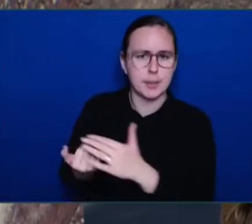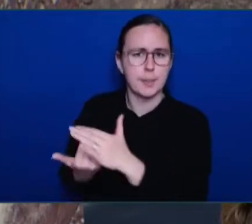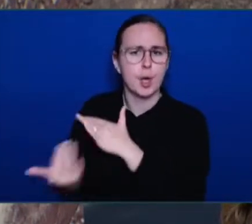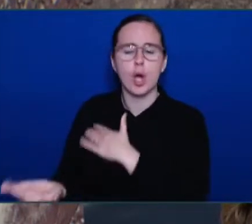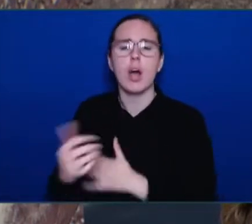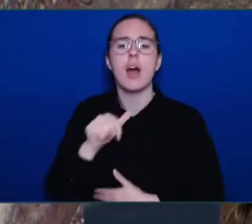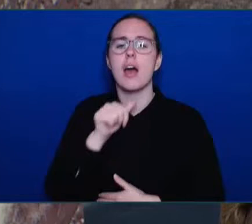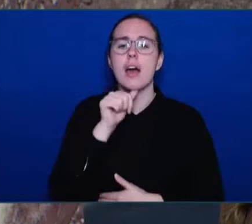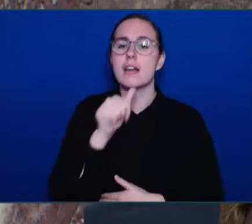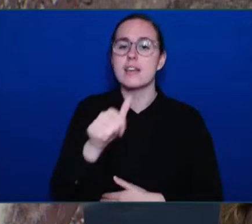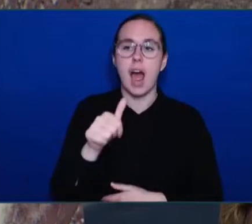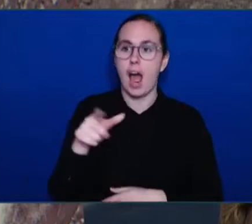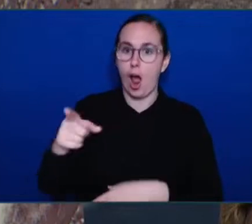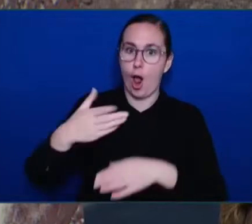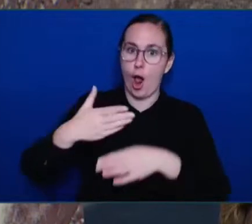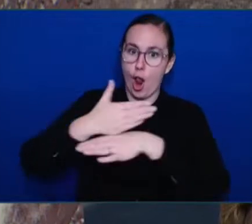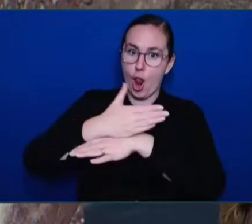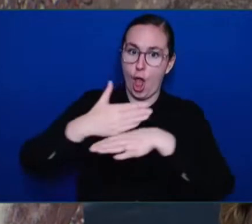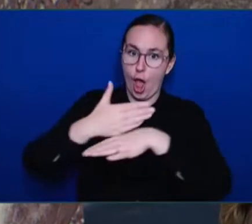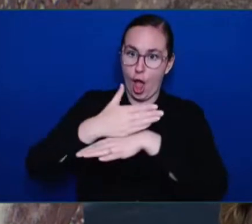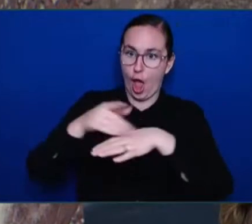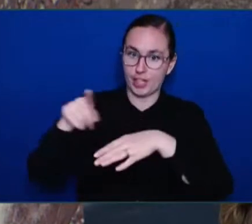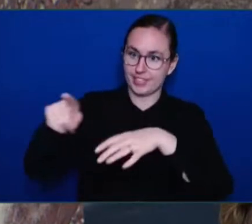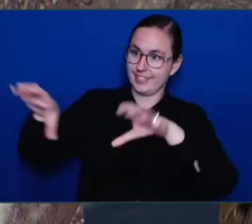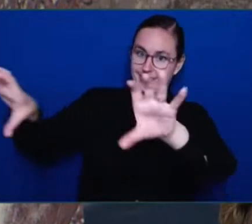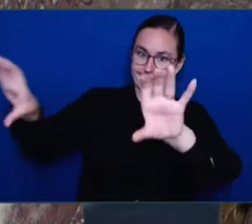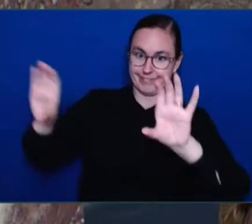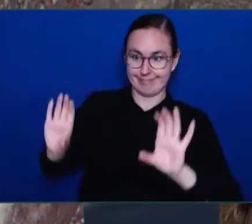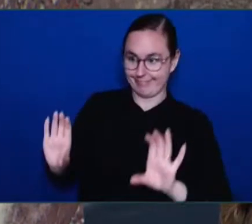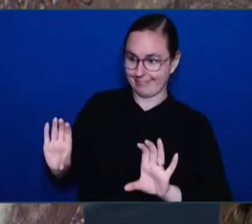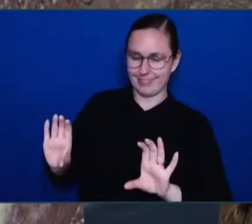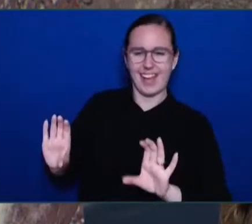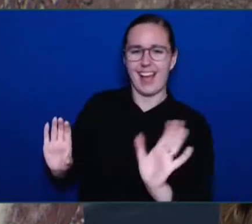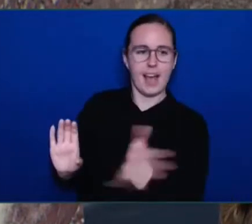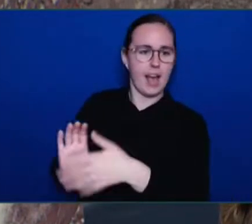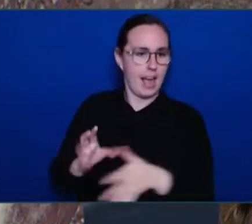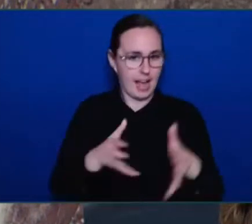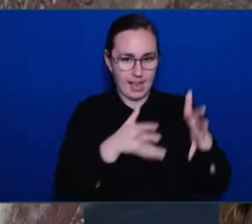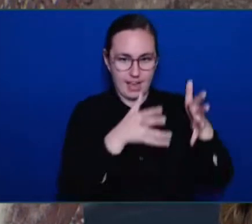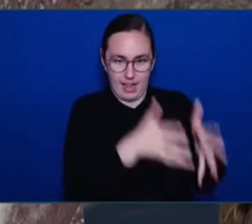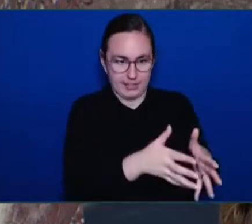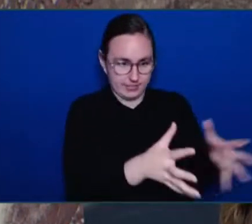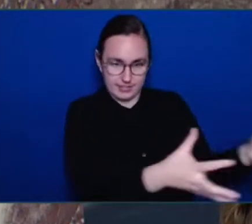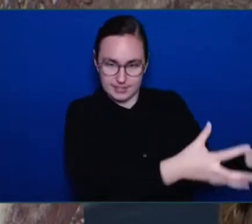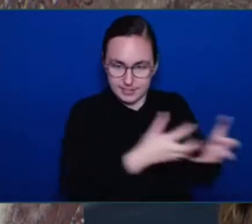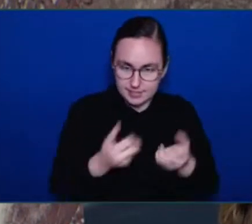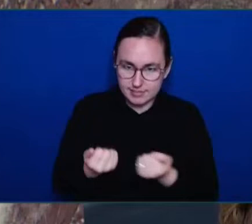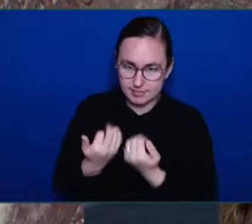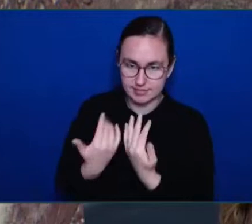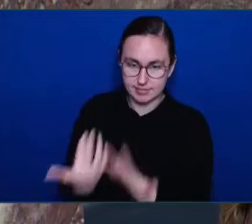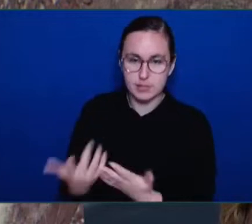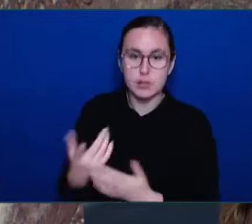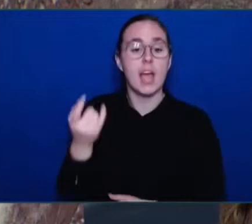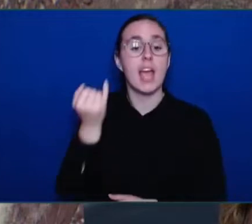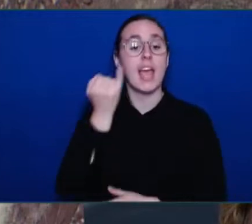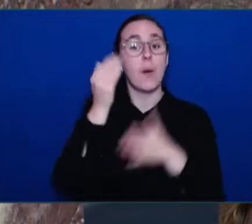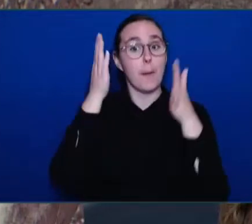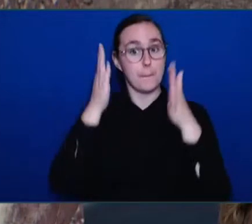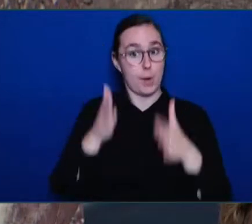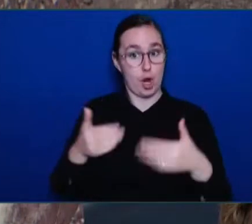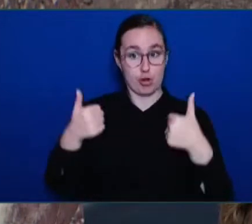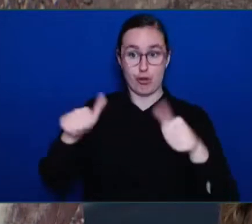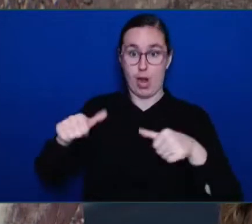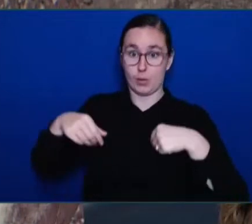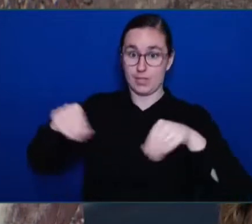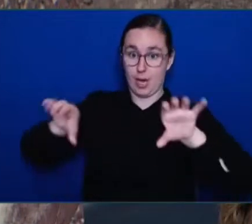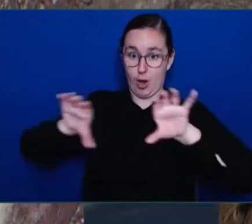log to a pellet factory, they would be losing money, because logs that are going into saw logs are being getting